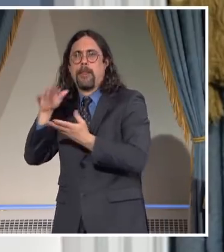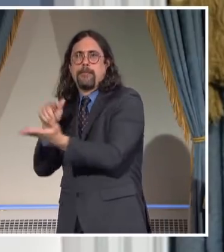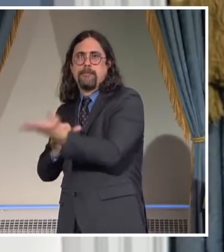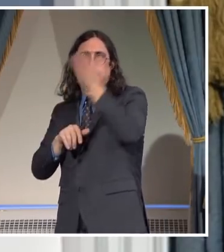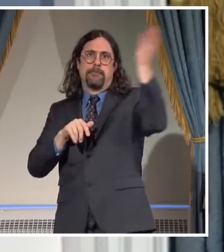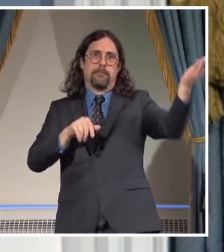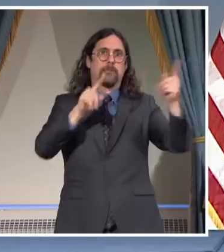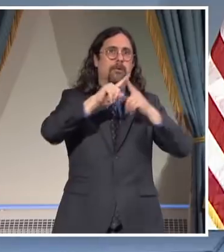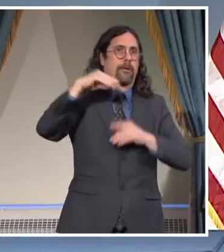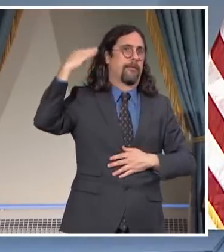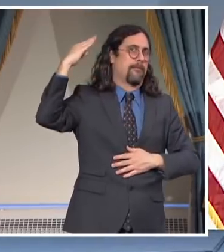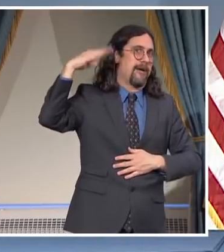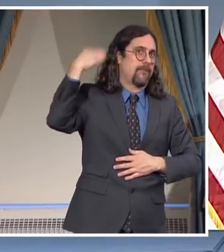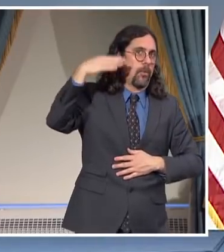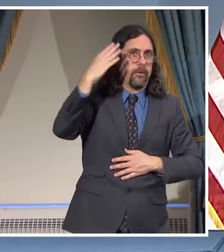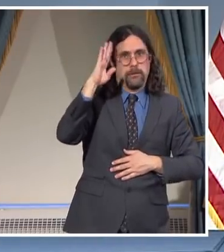Rikers.